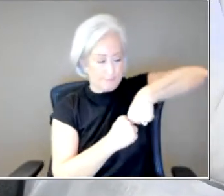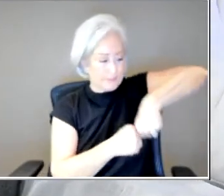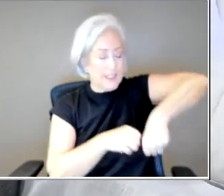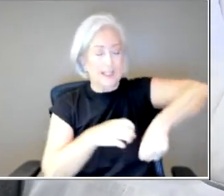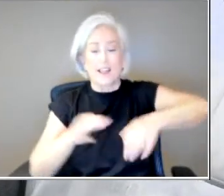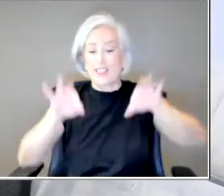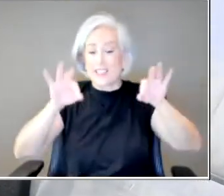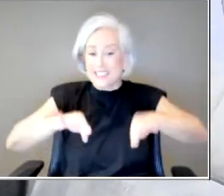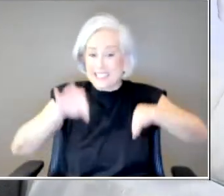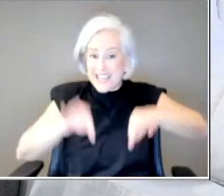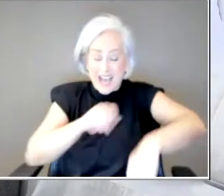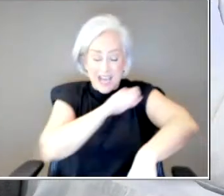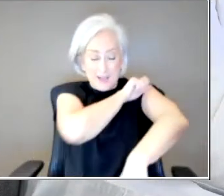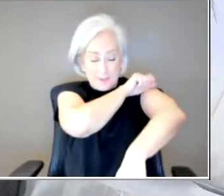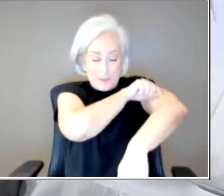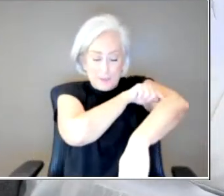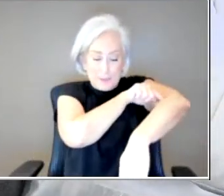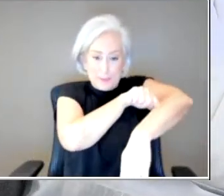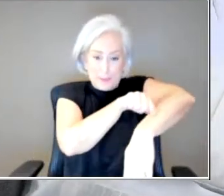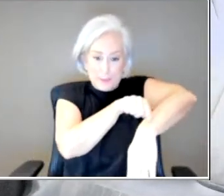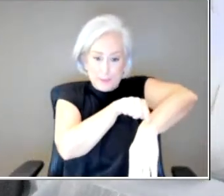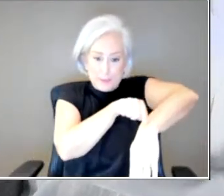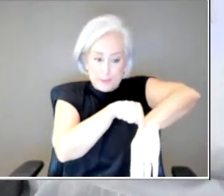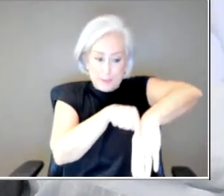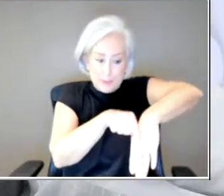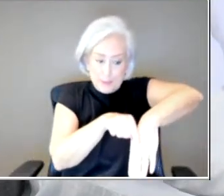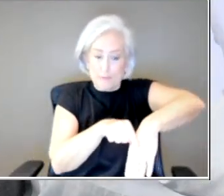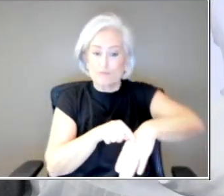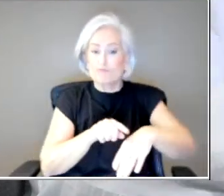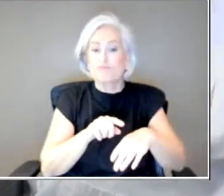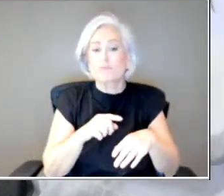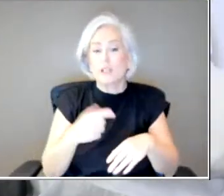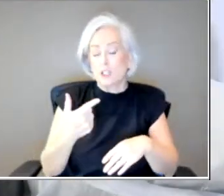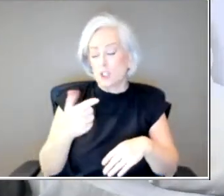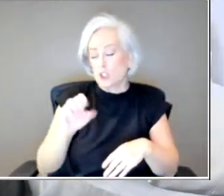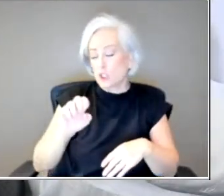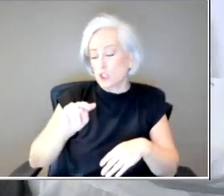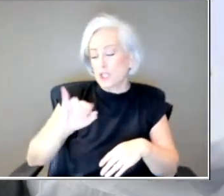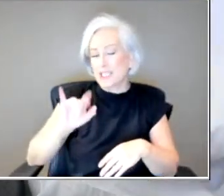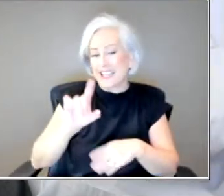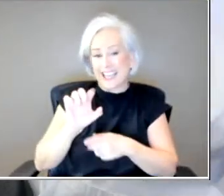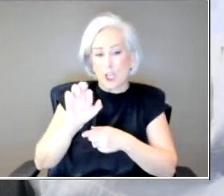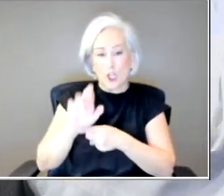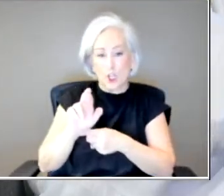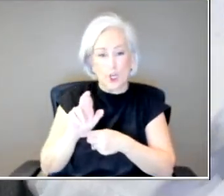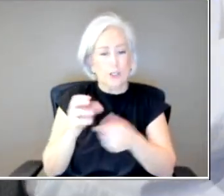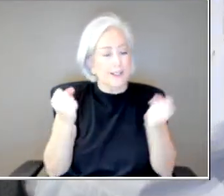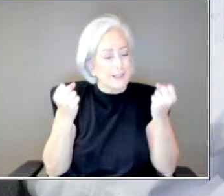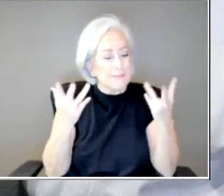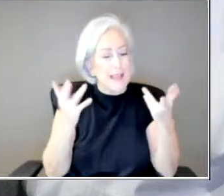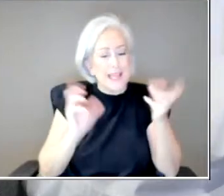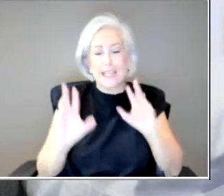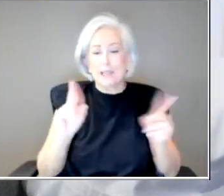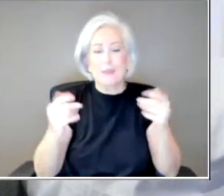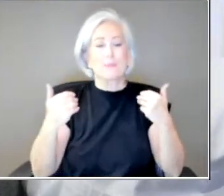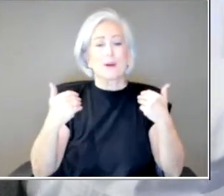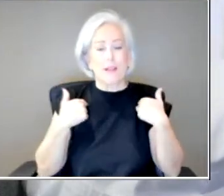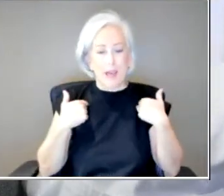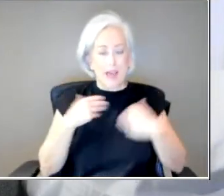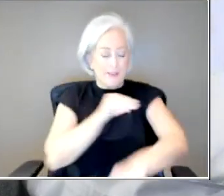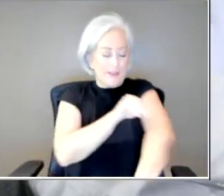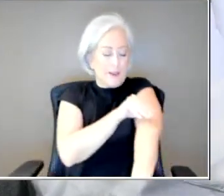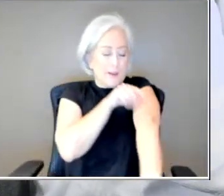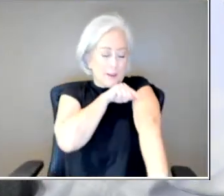small branches that you see coming off the main tube, those are all geniculate or geniculate arteries. And everybody has a bunch of them. They're taking oxygen and nutrients to those tissues